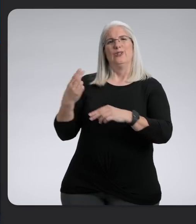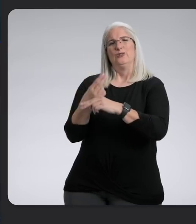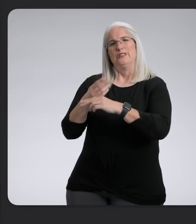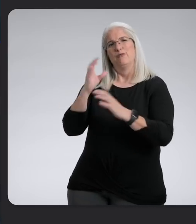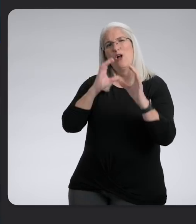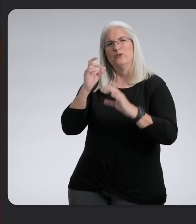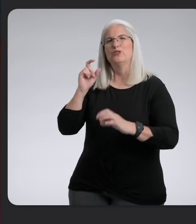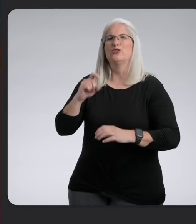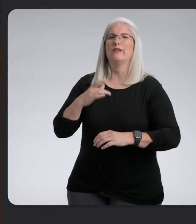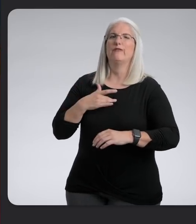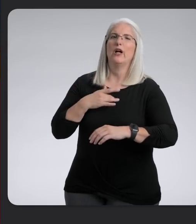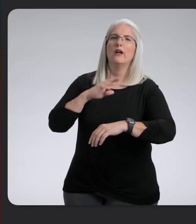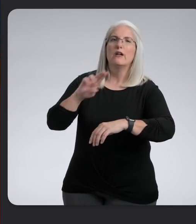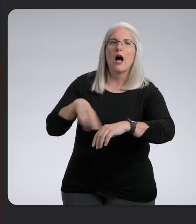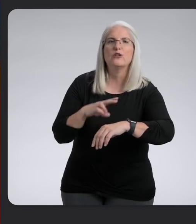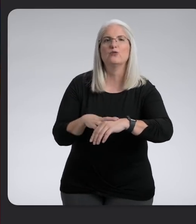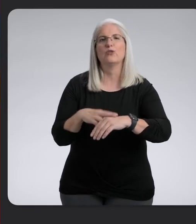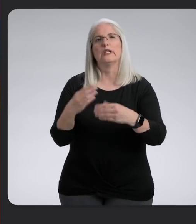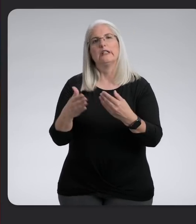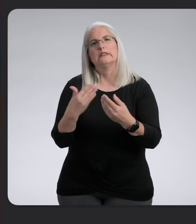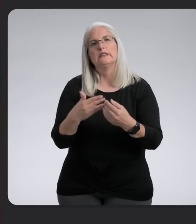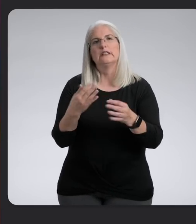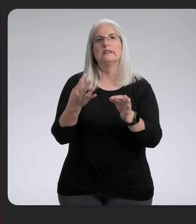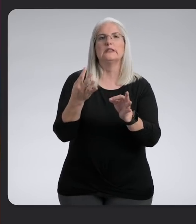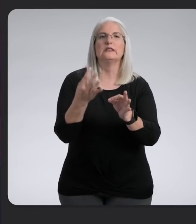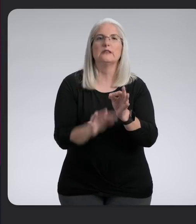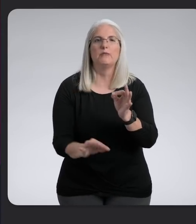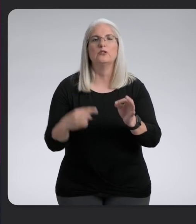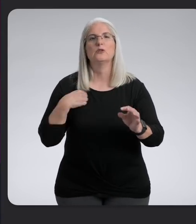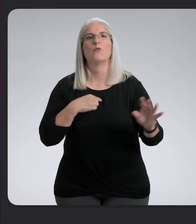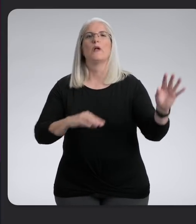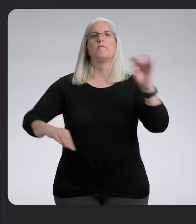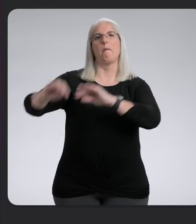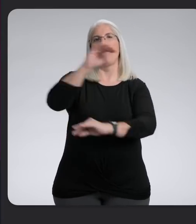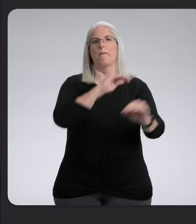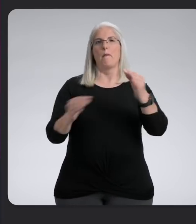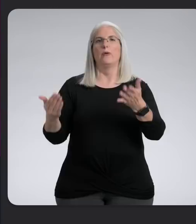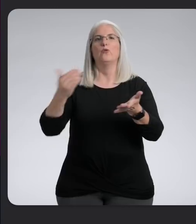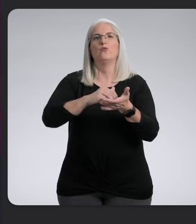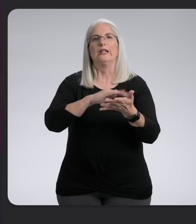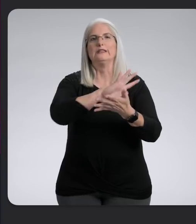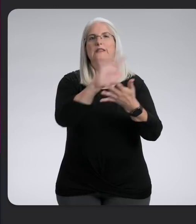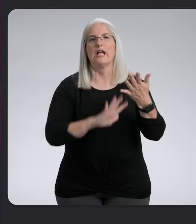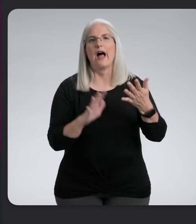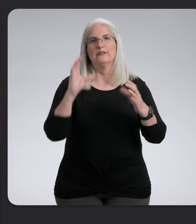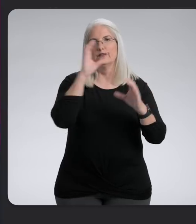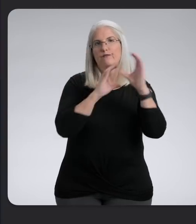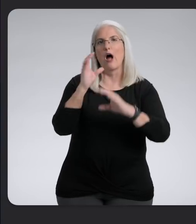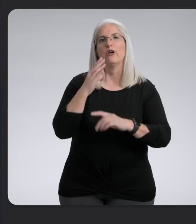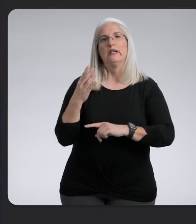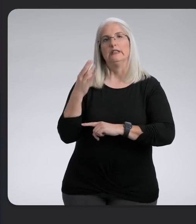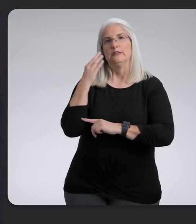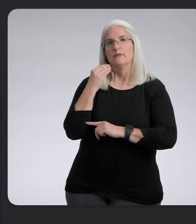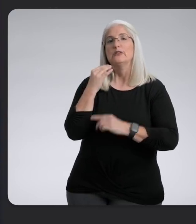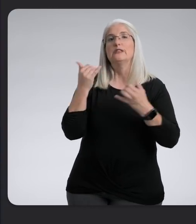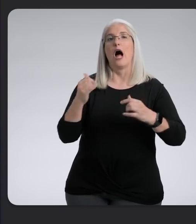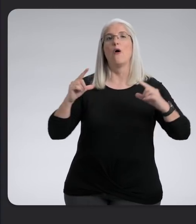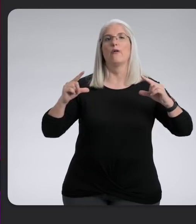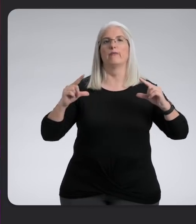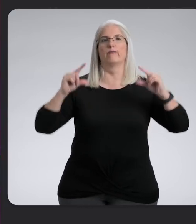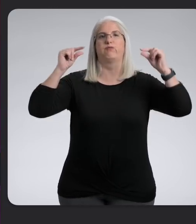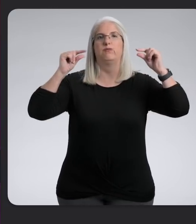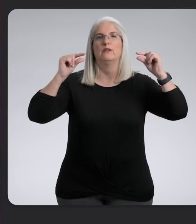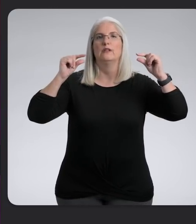uncluttered. So we've reimagined the browsing experience. We distilled the toolbar to its essential elements. Tabs are more